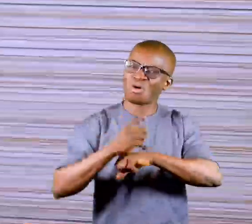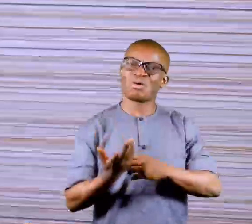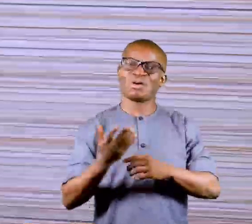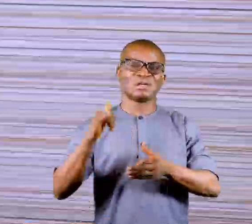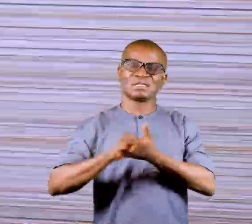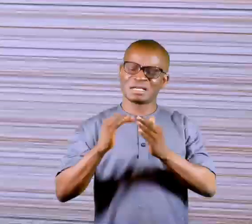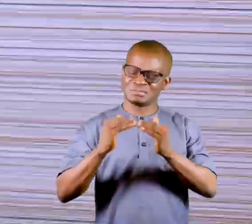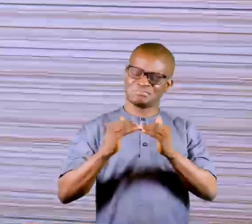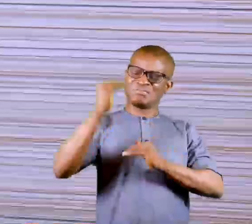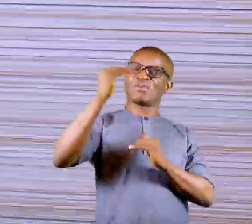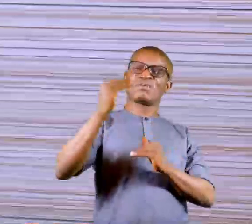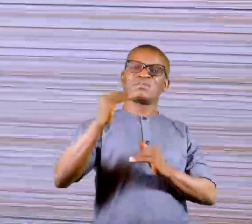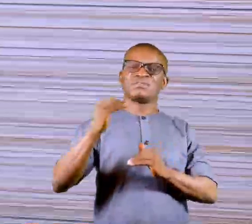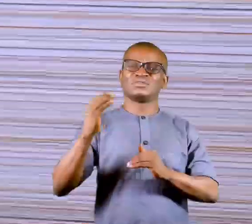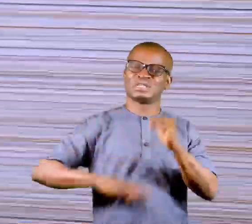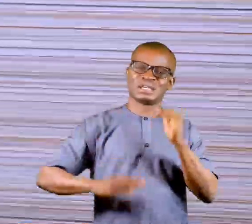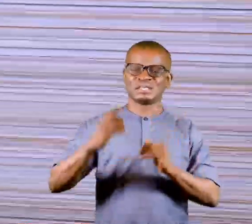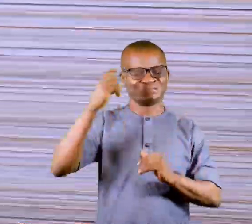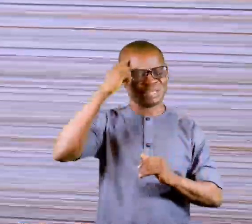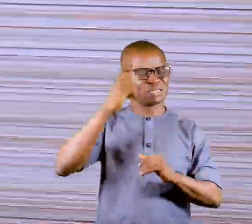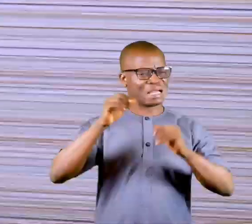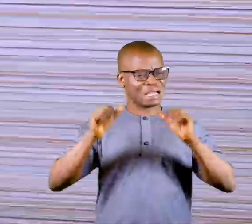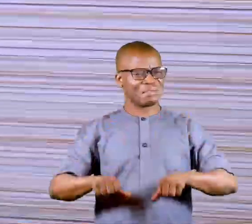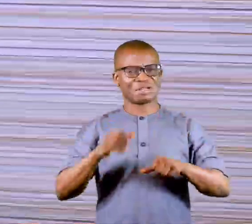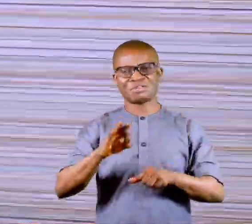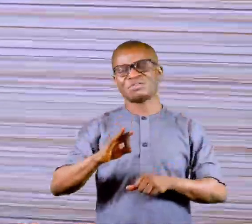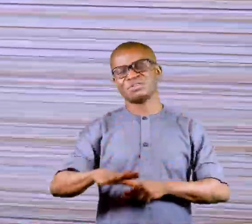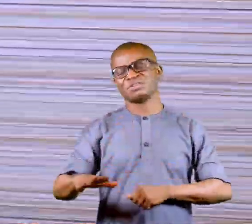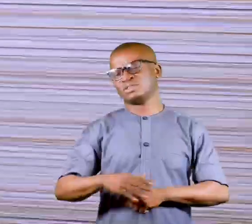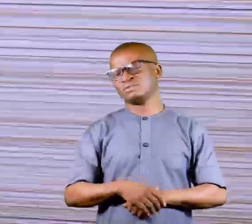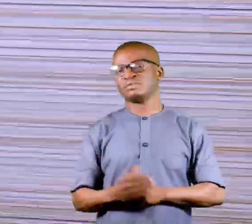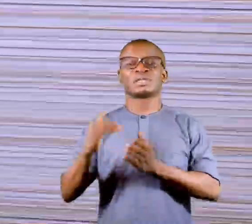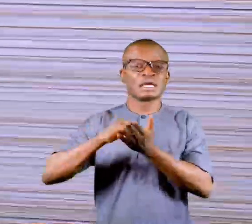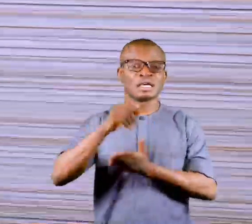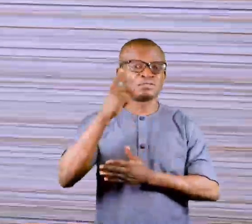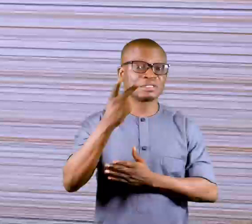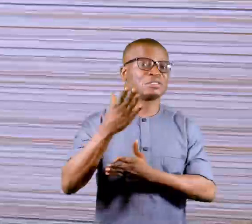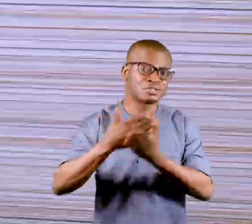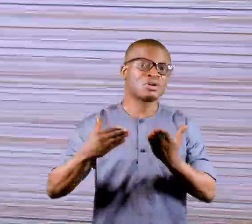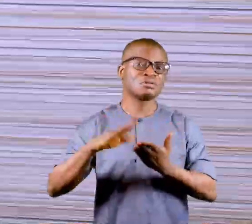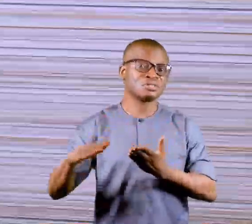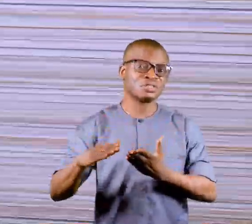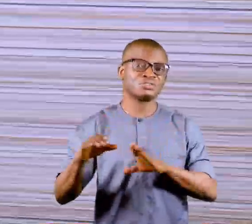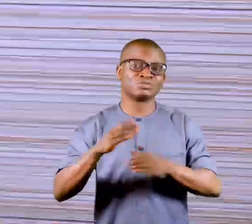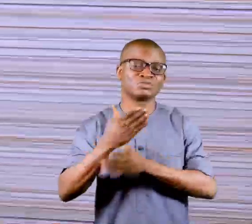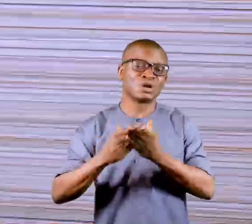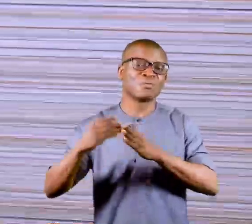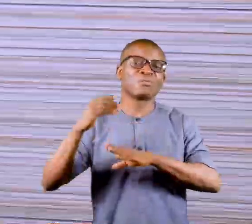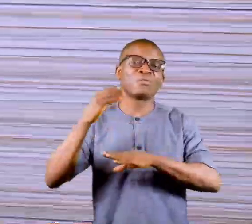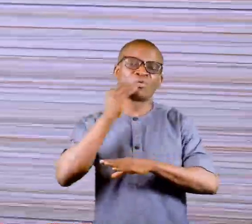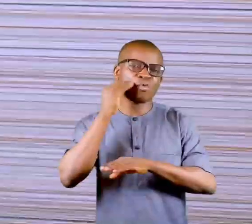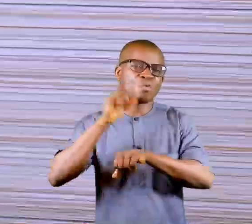jobs that are beyond their mental capacity. Then you see some of them also doing